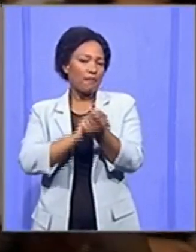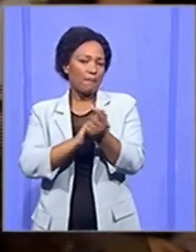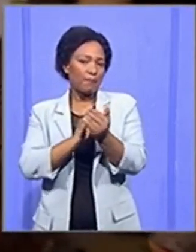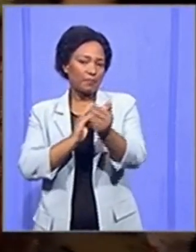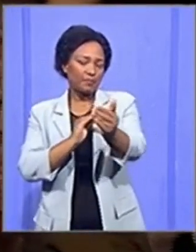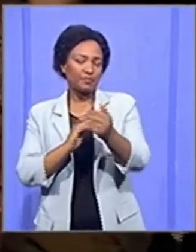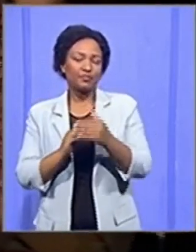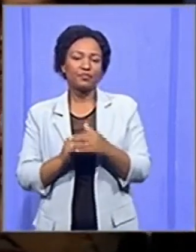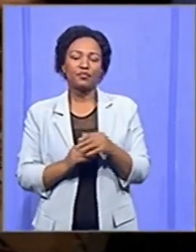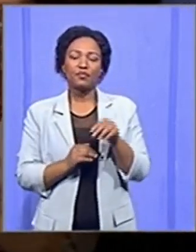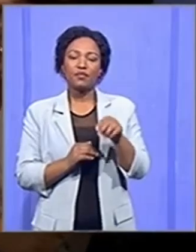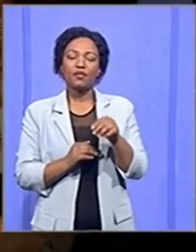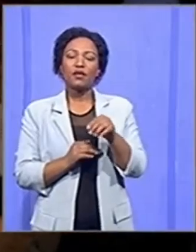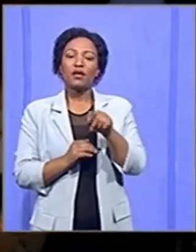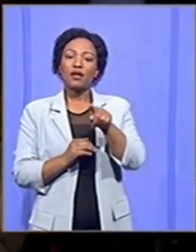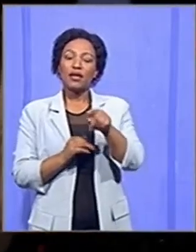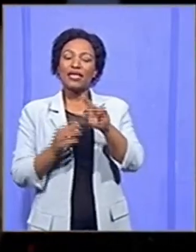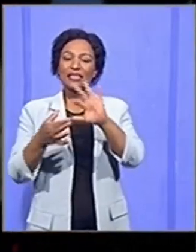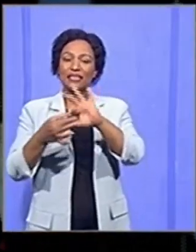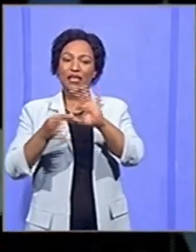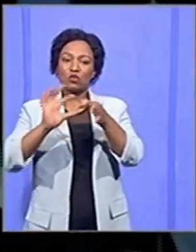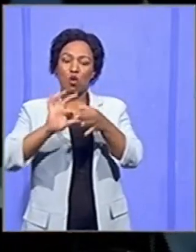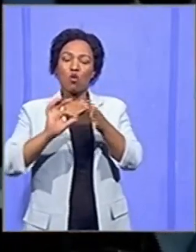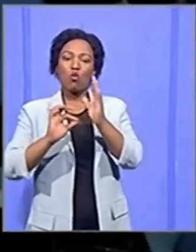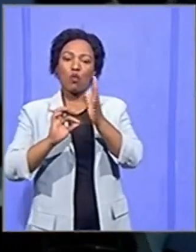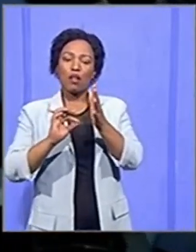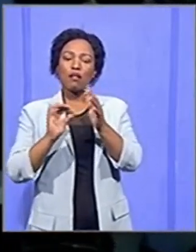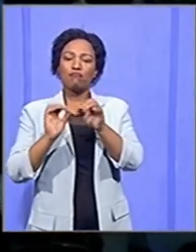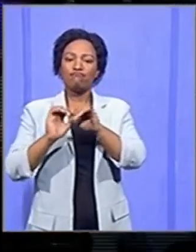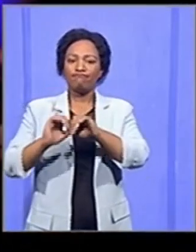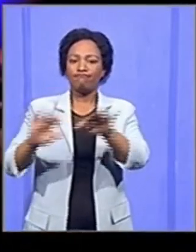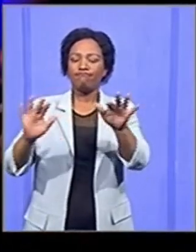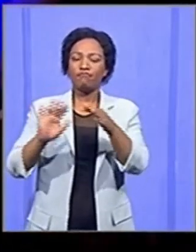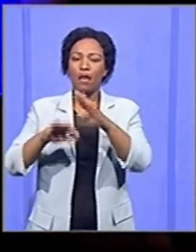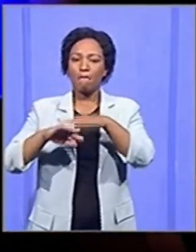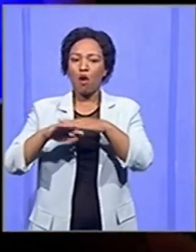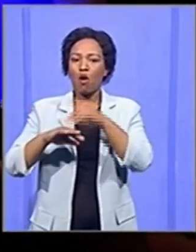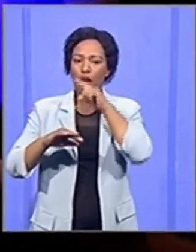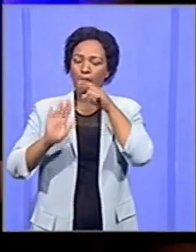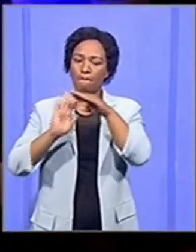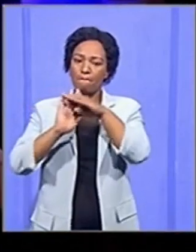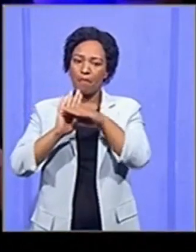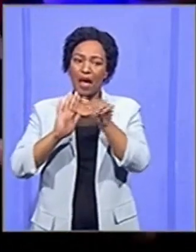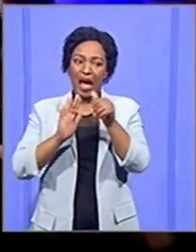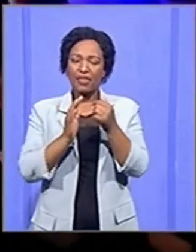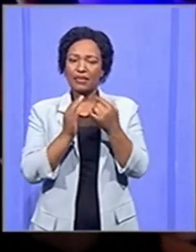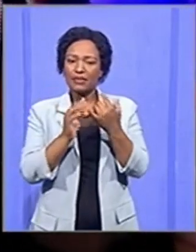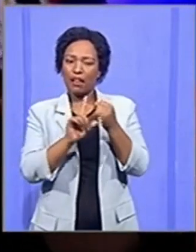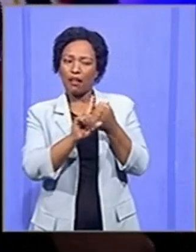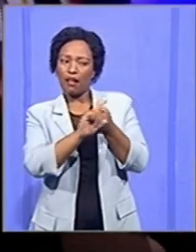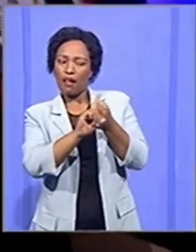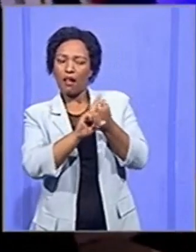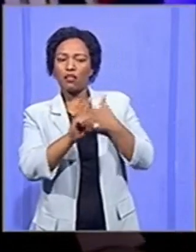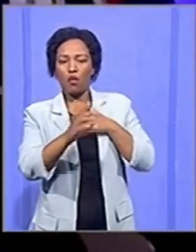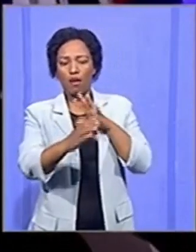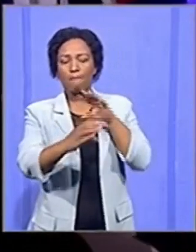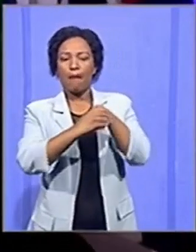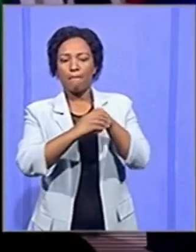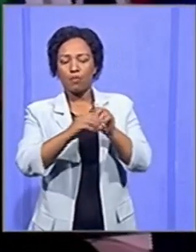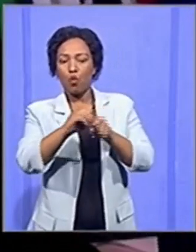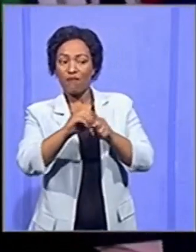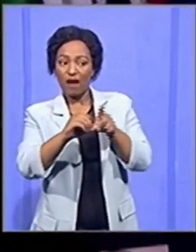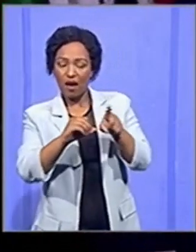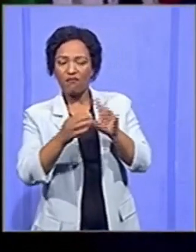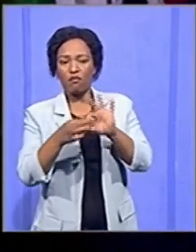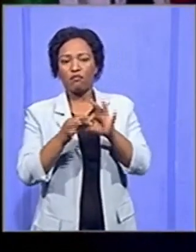phatlalatsa sehlopha se seng kgwedi e tlang mme maatlete a mang a ntse a sebetsa ka thata ho qualifyela di-Olimpiki. Phesinkatlo, SABC News, Johannesburg.